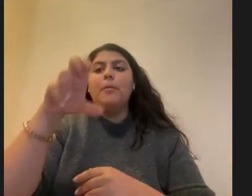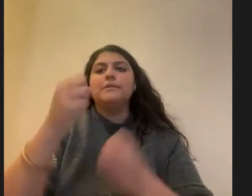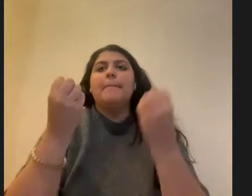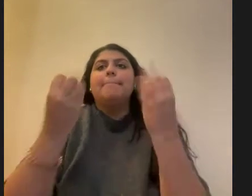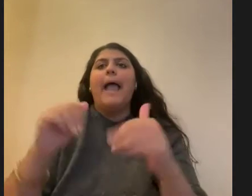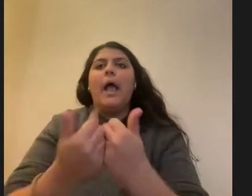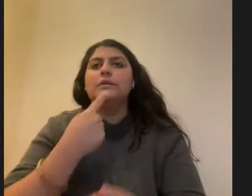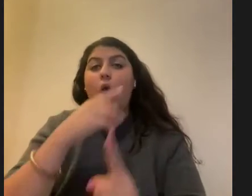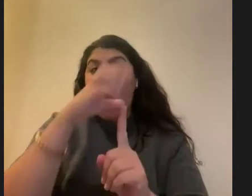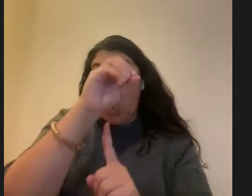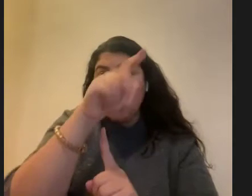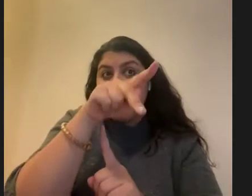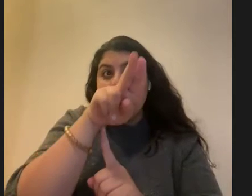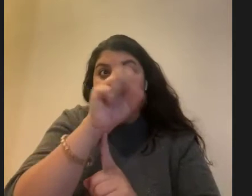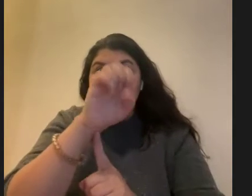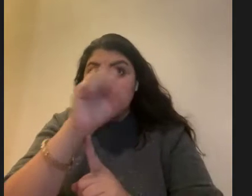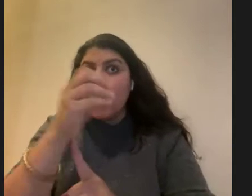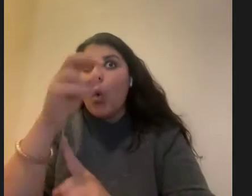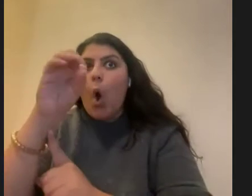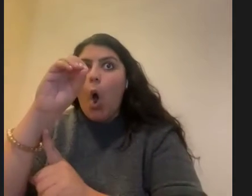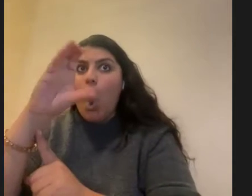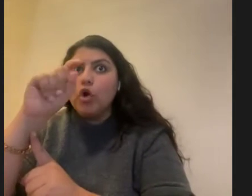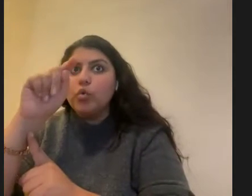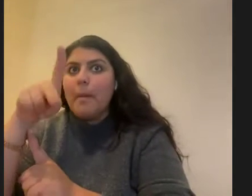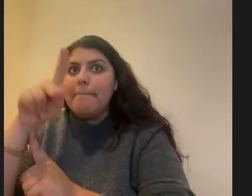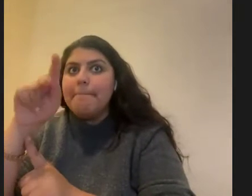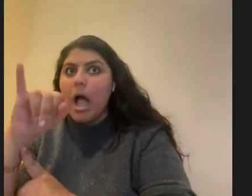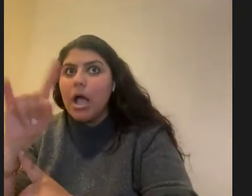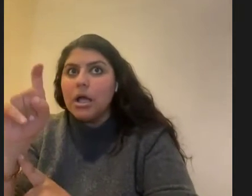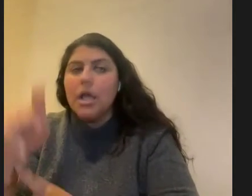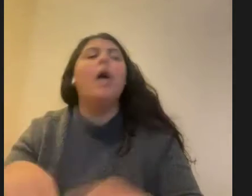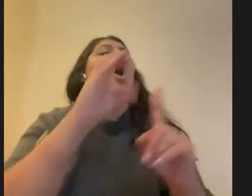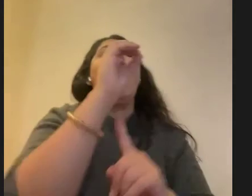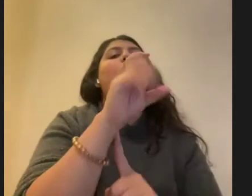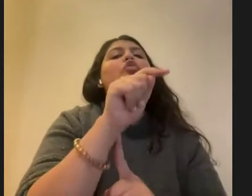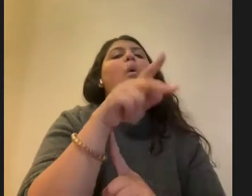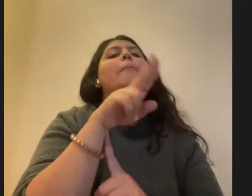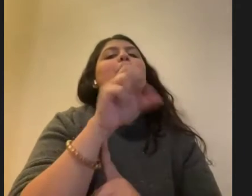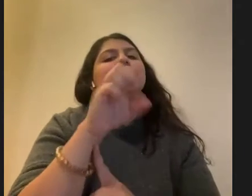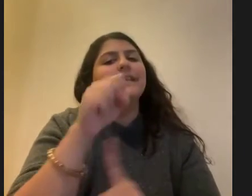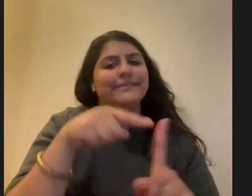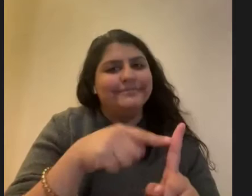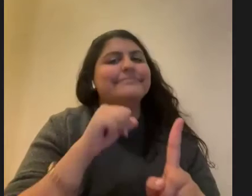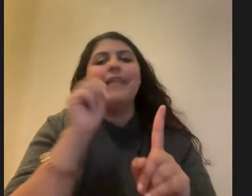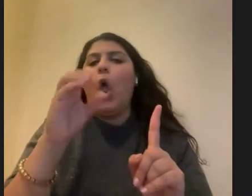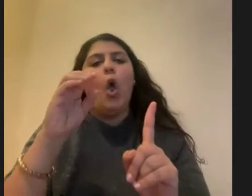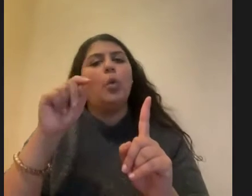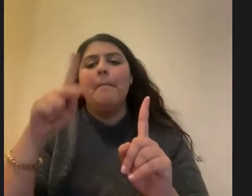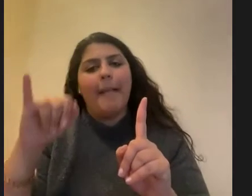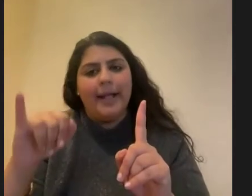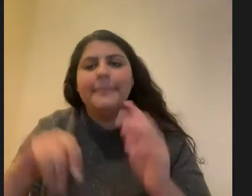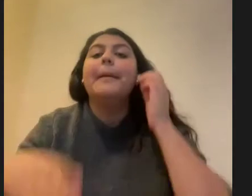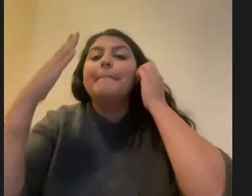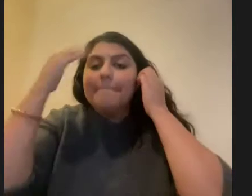octopuses or octopi? It's octopuses. It's not octopi. And that's because octopus is a kind